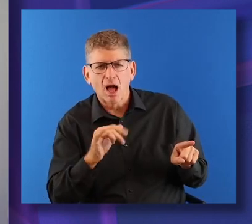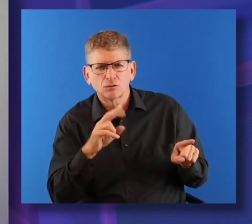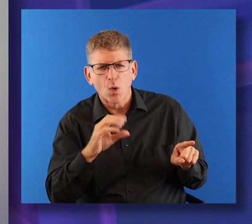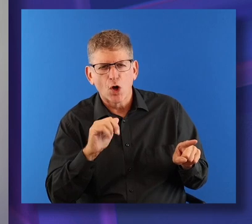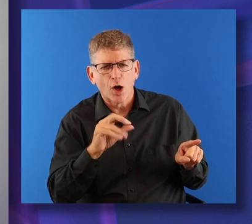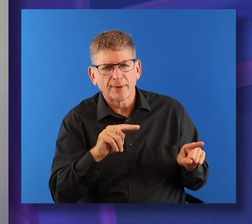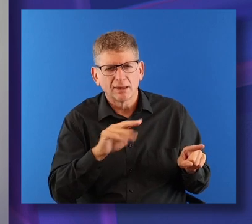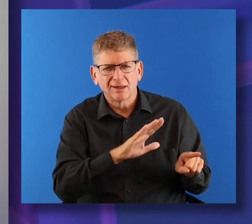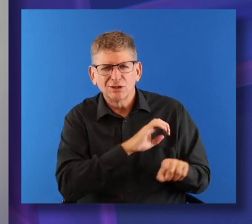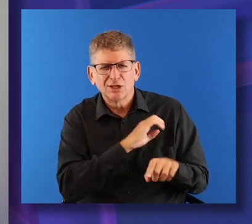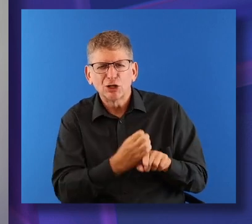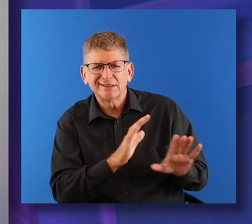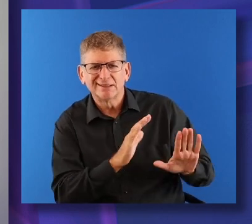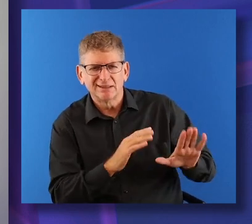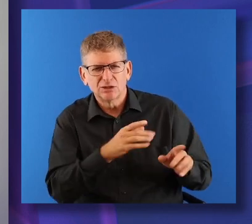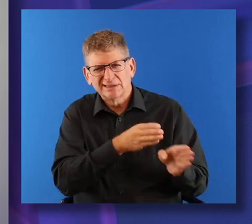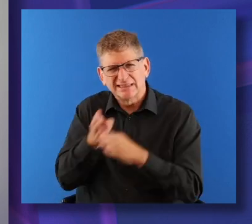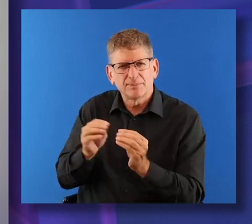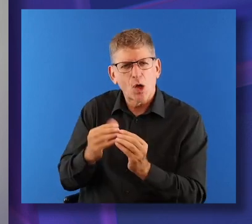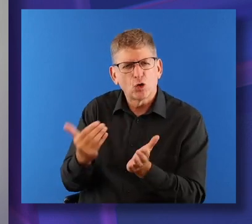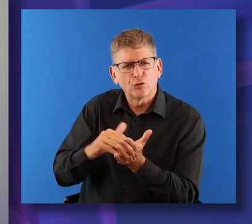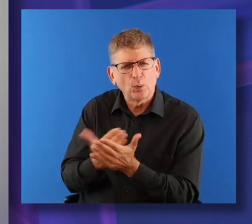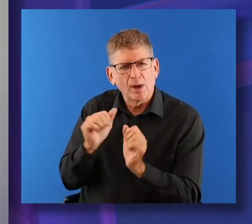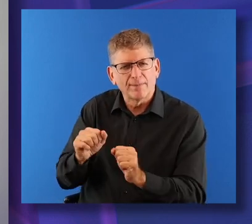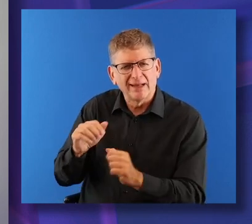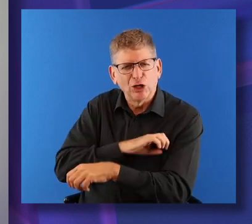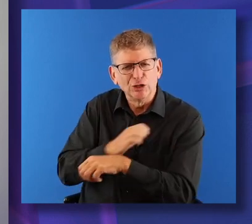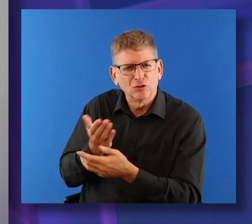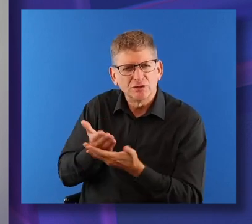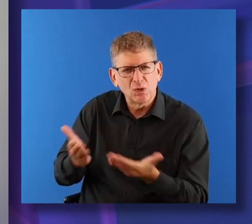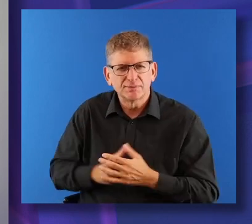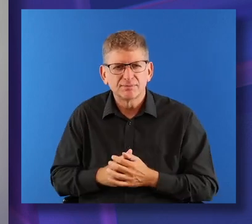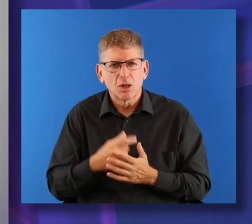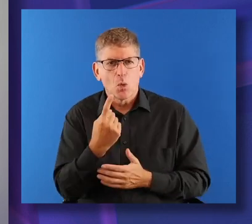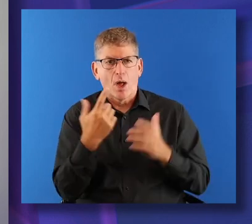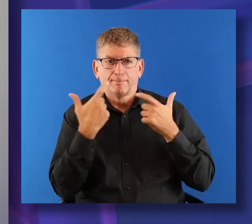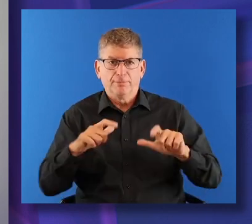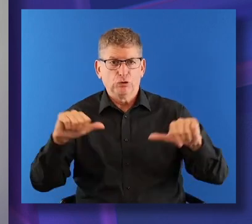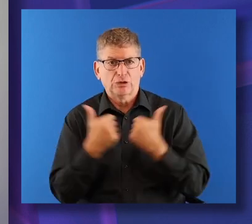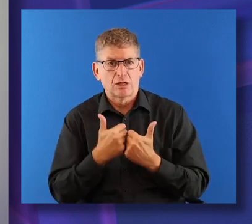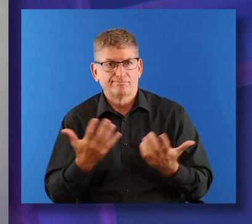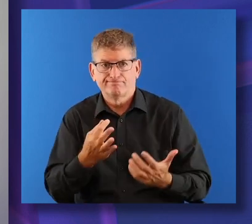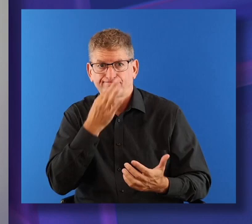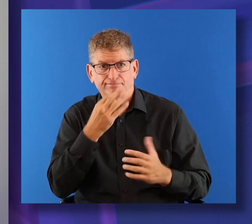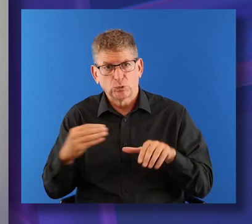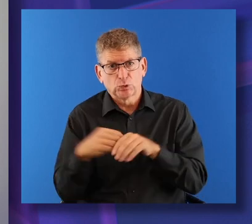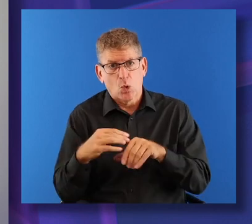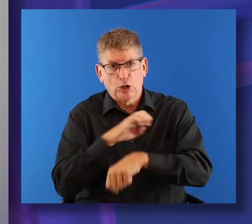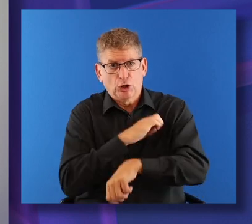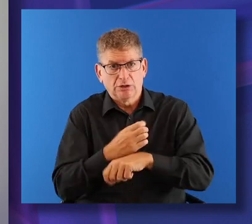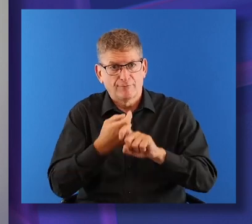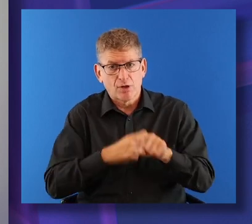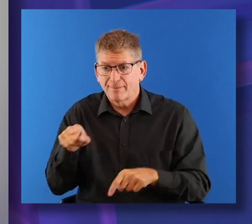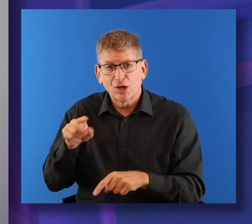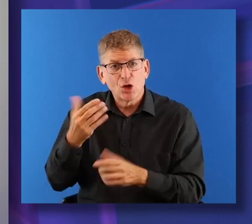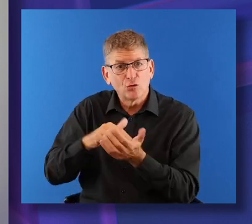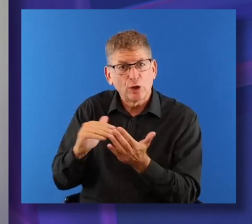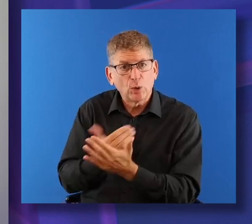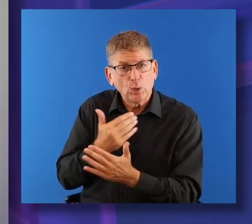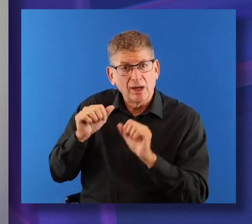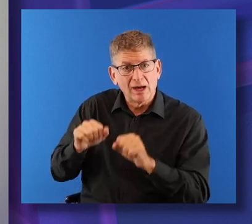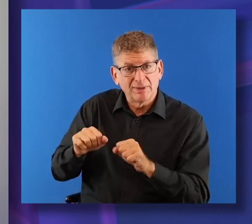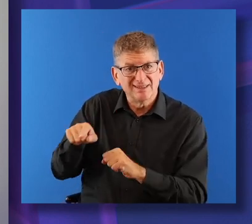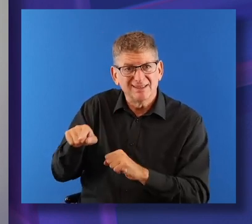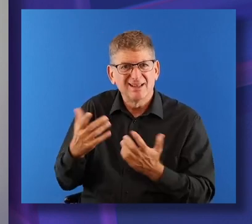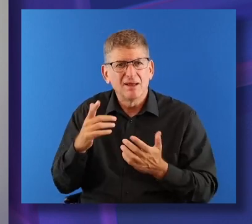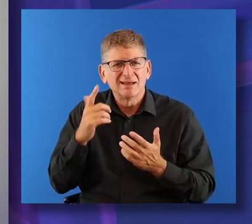energy demand, this energy can be made available. Now, because of the overwhelming importance of catalysts for the chemical industry, where